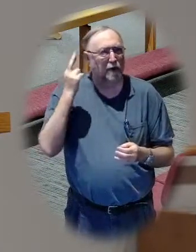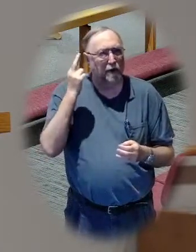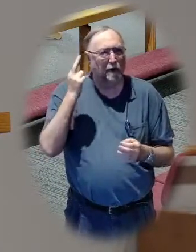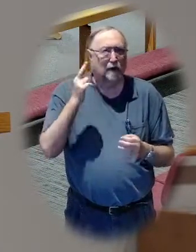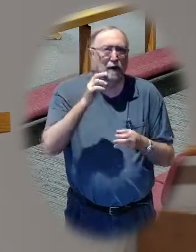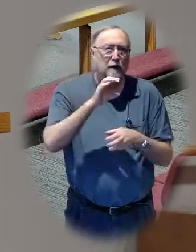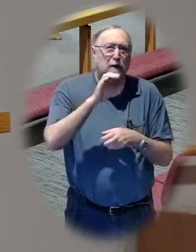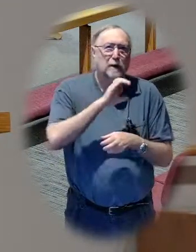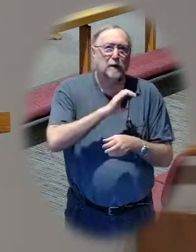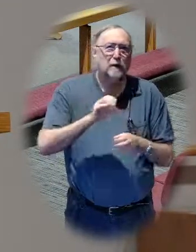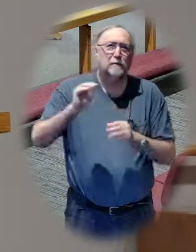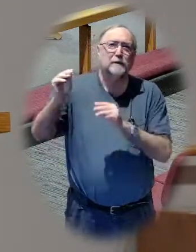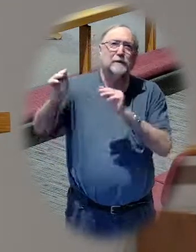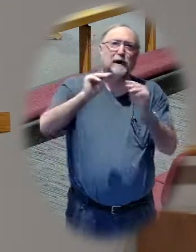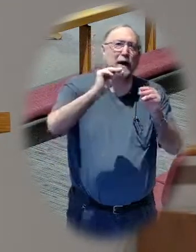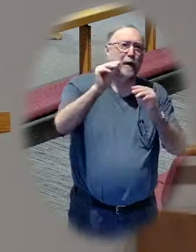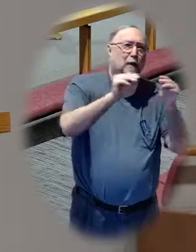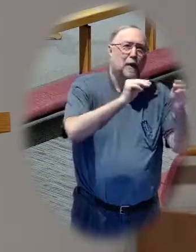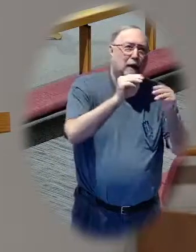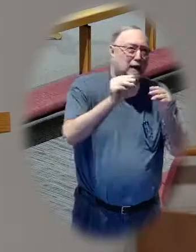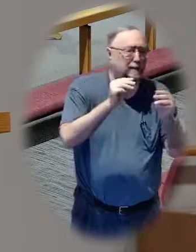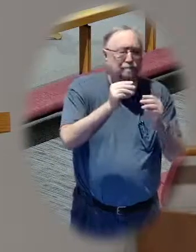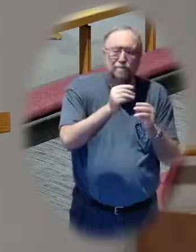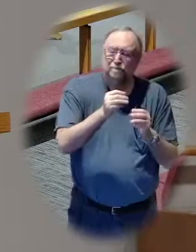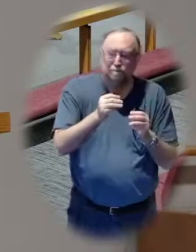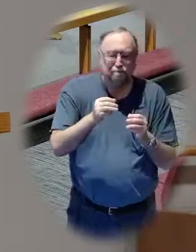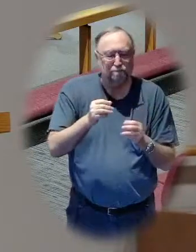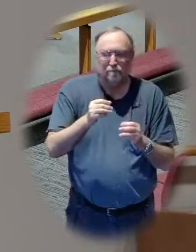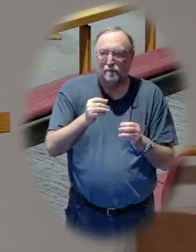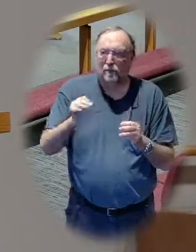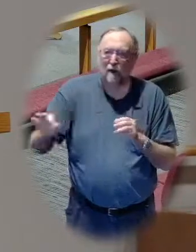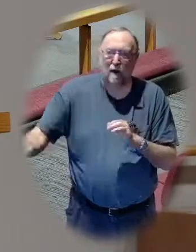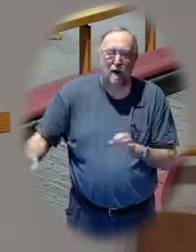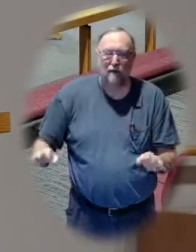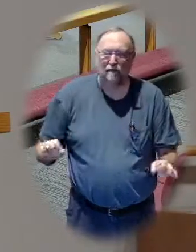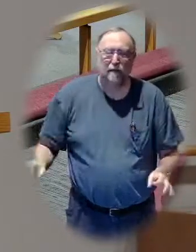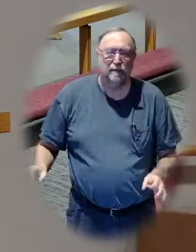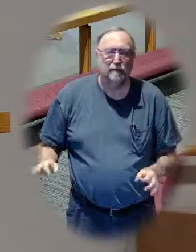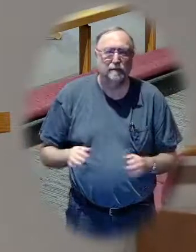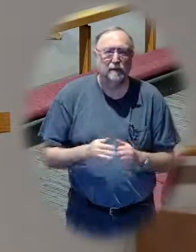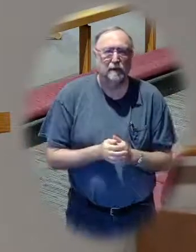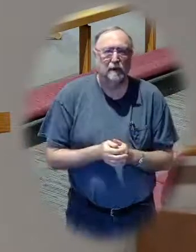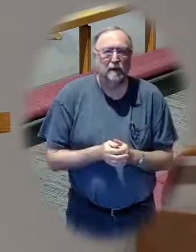almost a blink of an eye. At least that's the way it was last year, if I remember correctly.